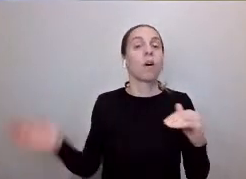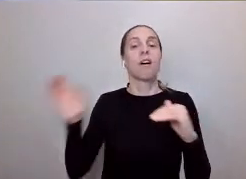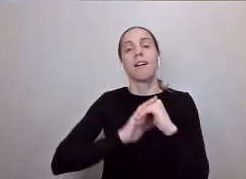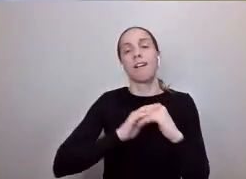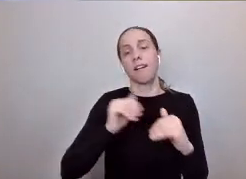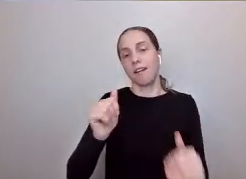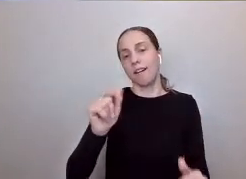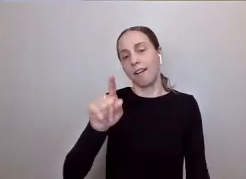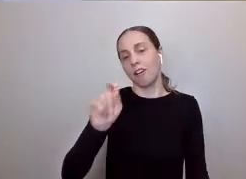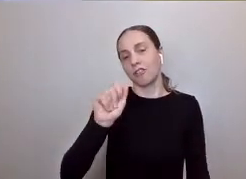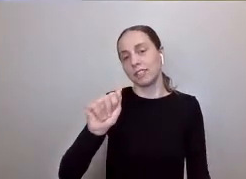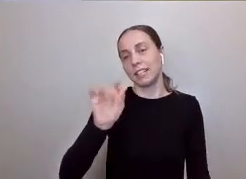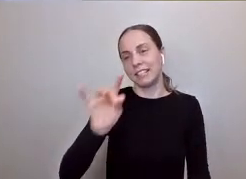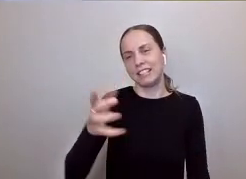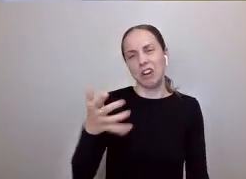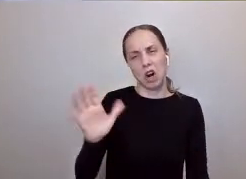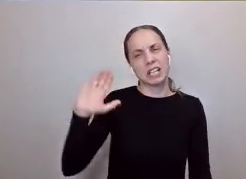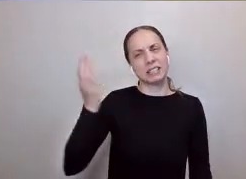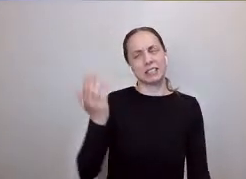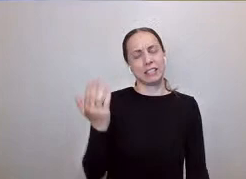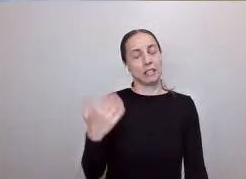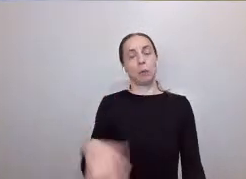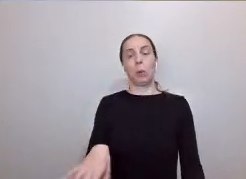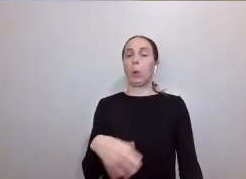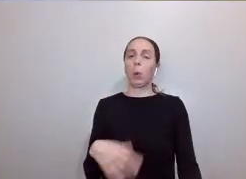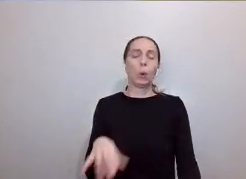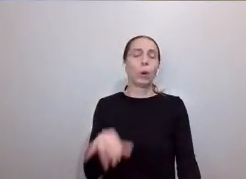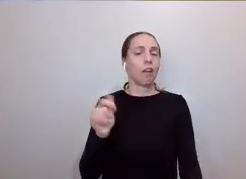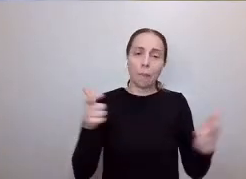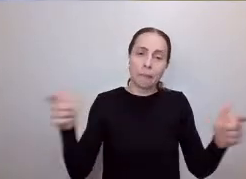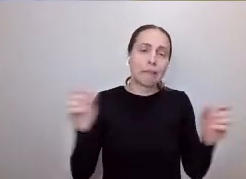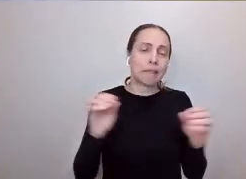like it was such a stretch to get to 140.